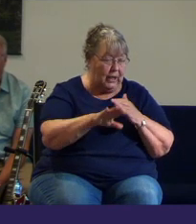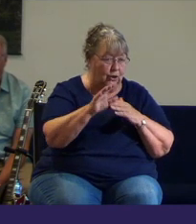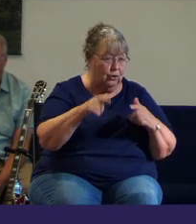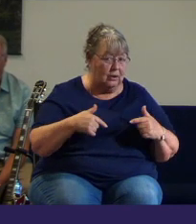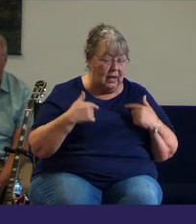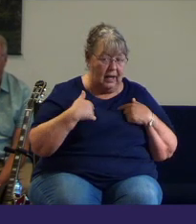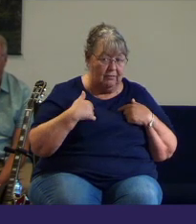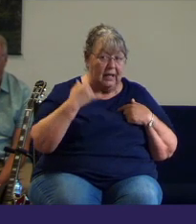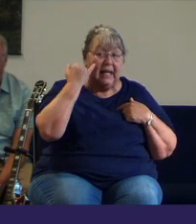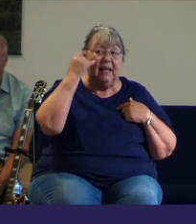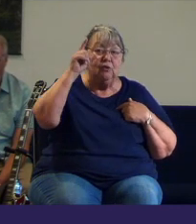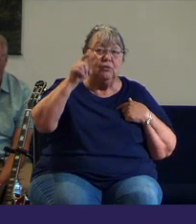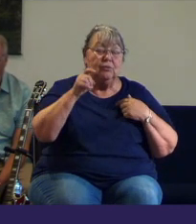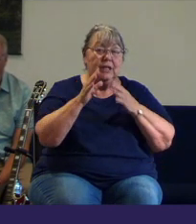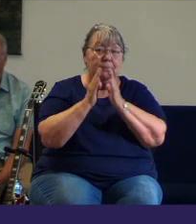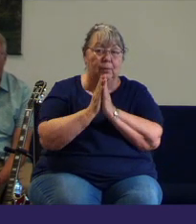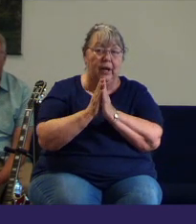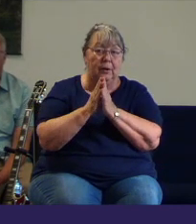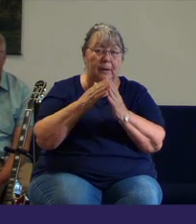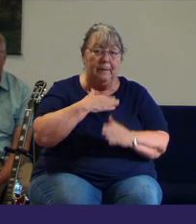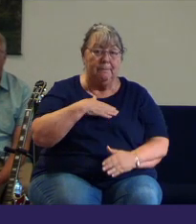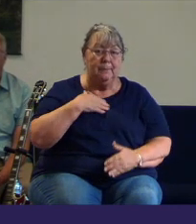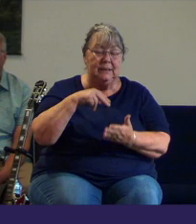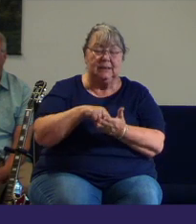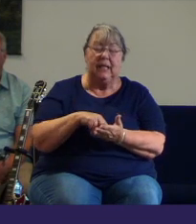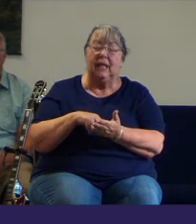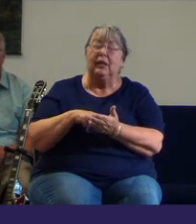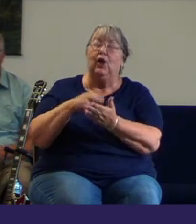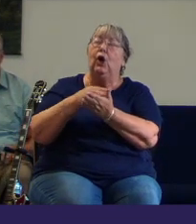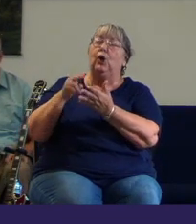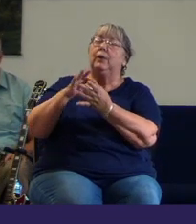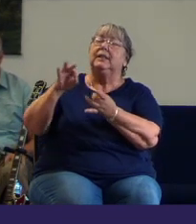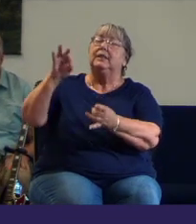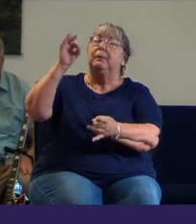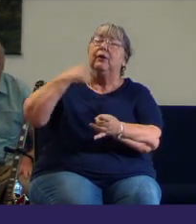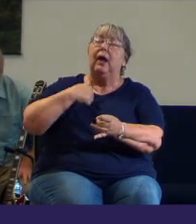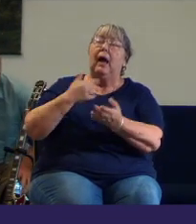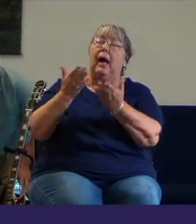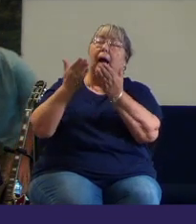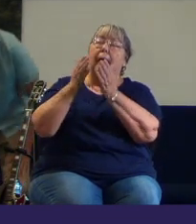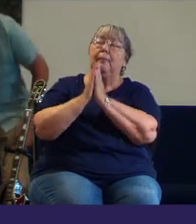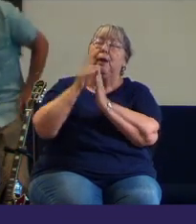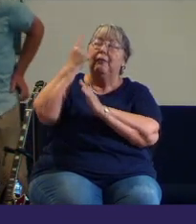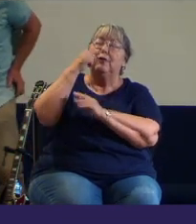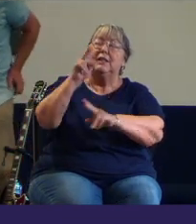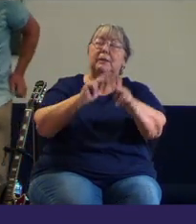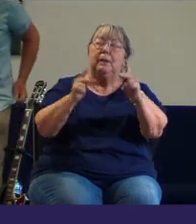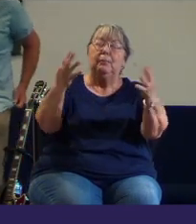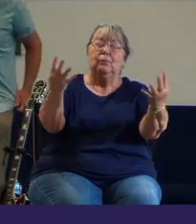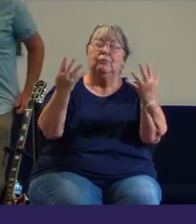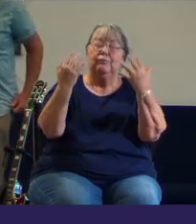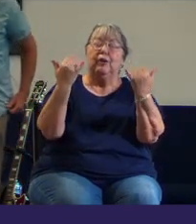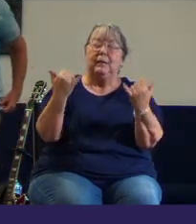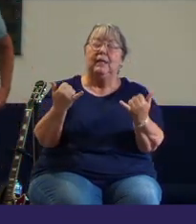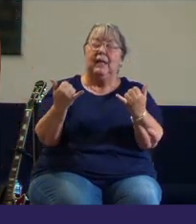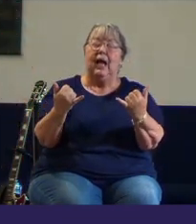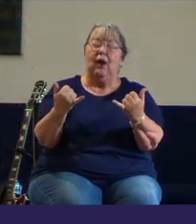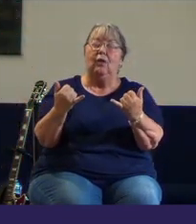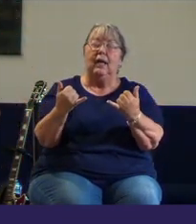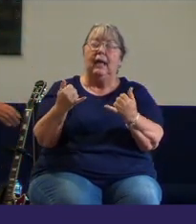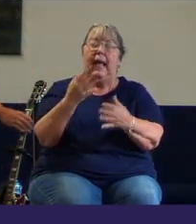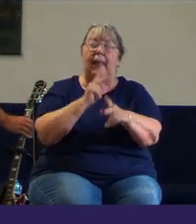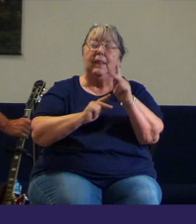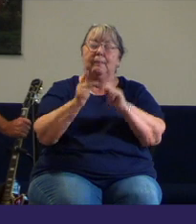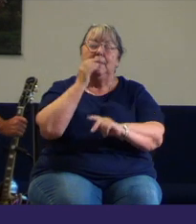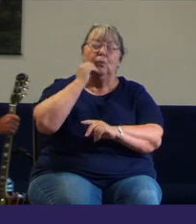Spirit of God, I pray for these people before me right now. I pray for those at home. Spirit of the Lord, in the name of Jesus, you came to